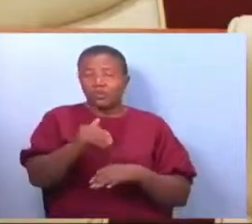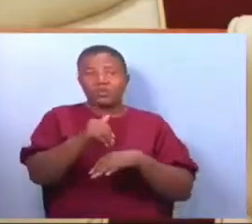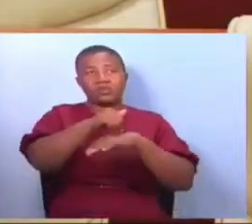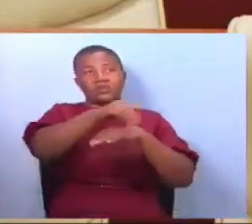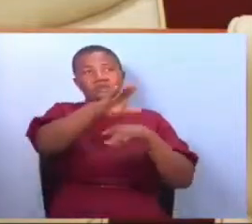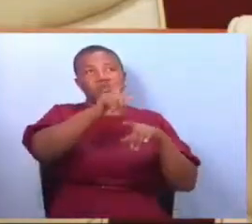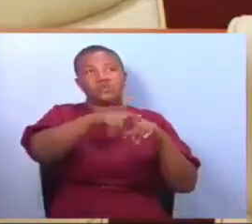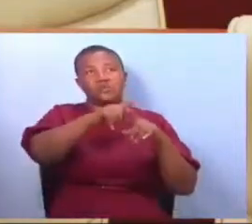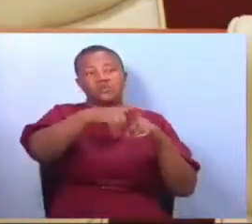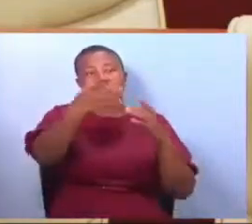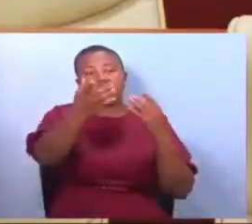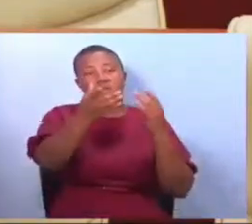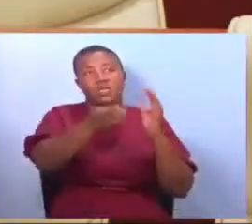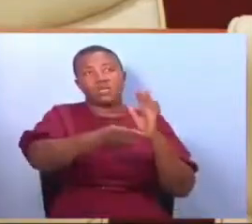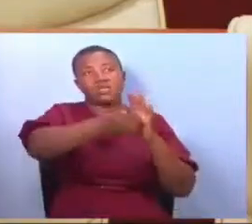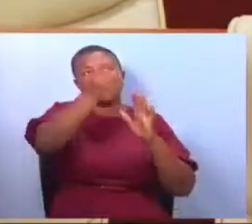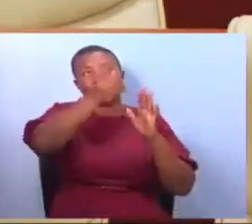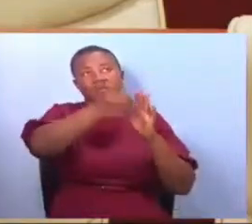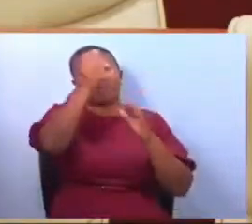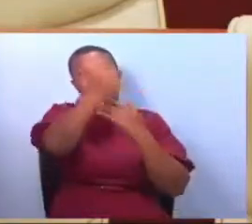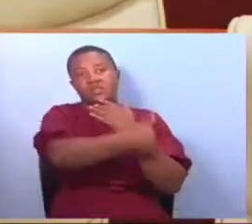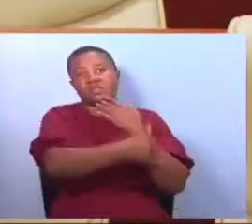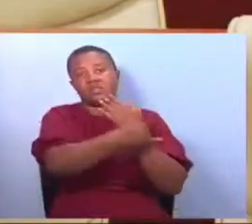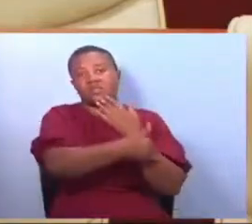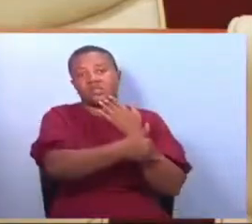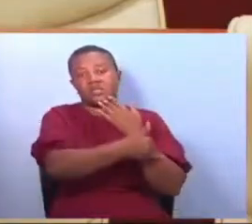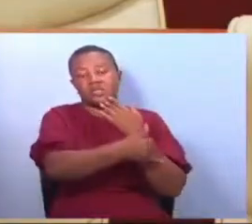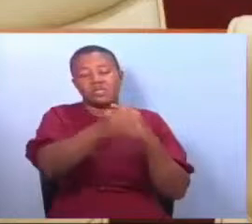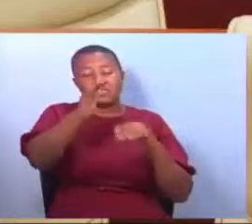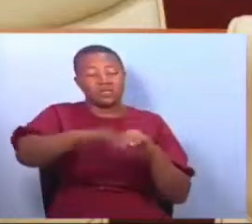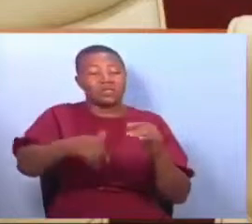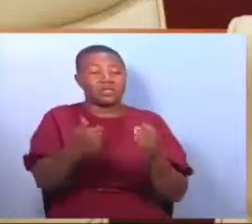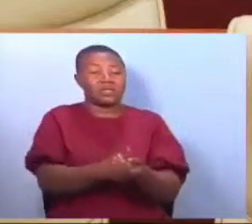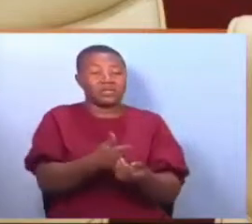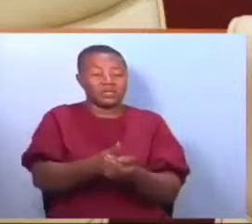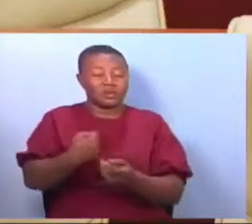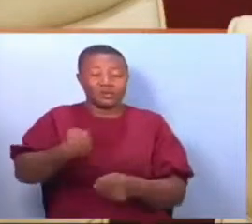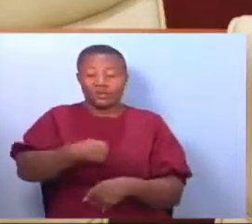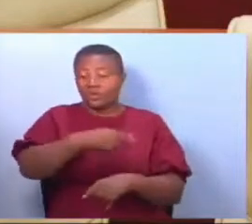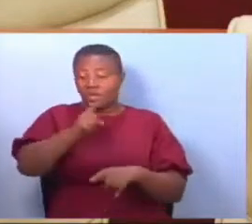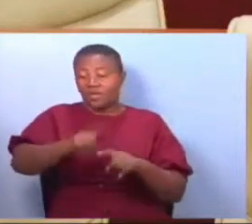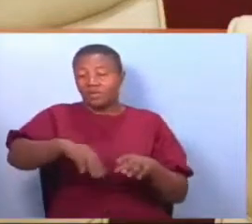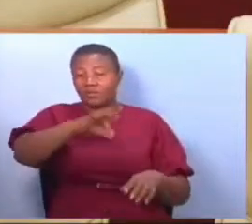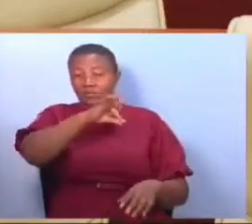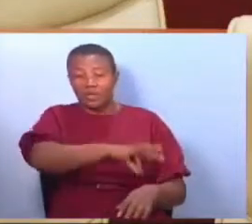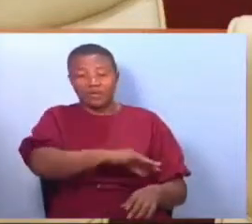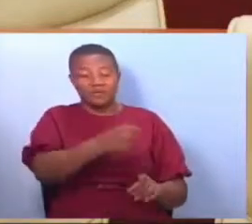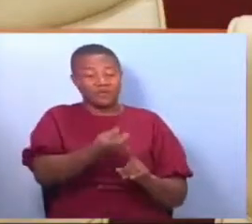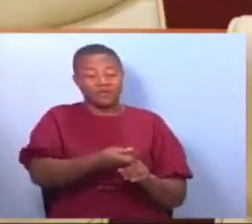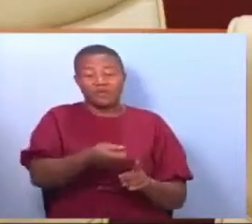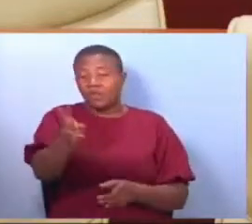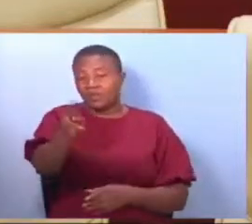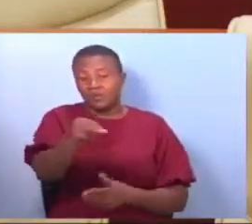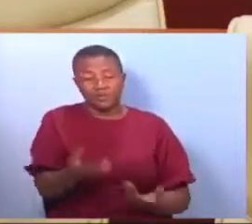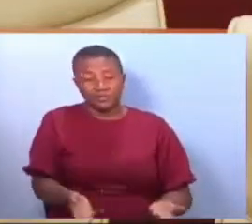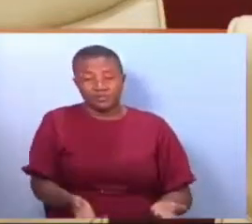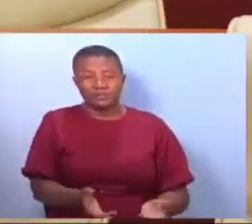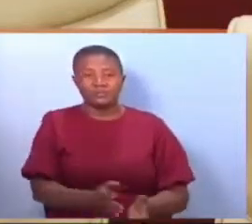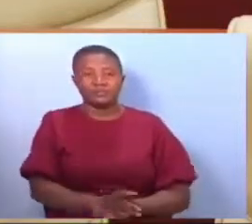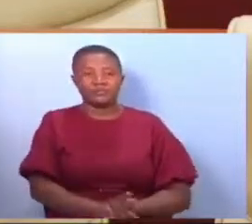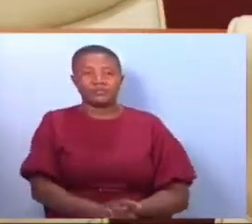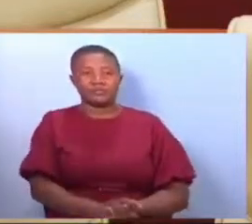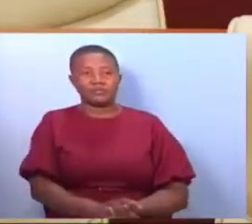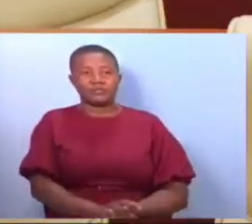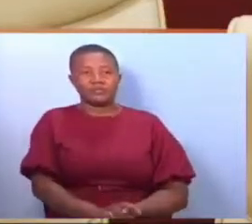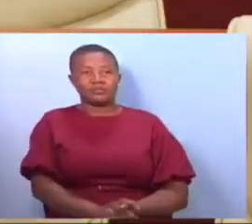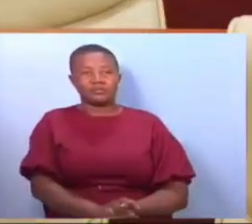Ghana. And we may not benefit too much from his exploits. Like when